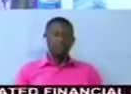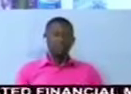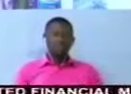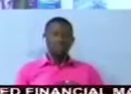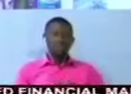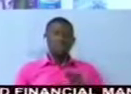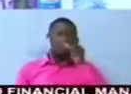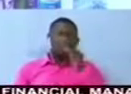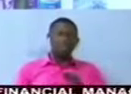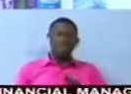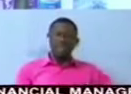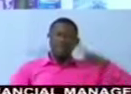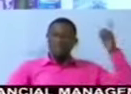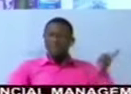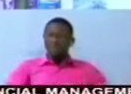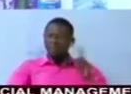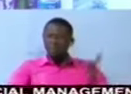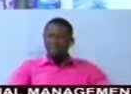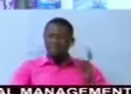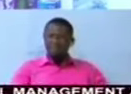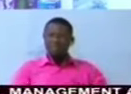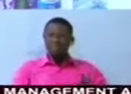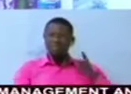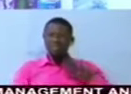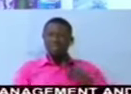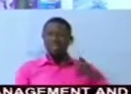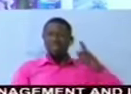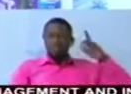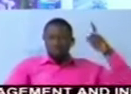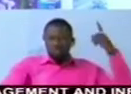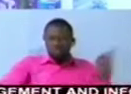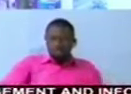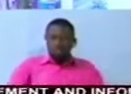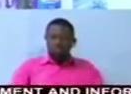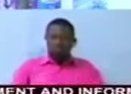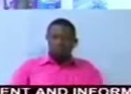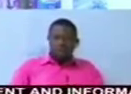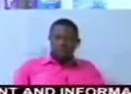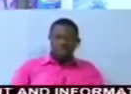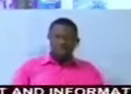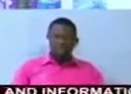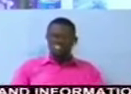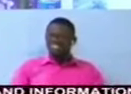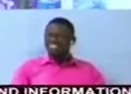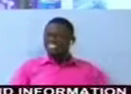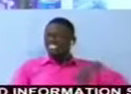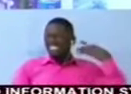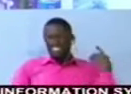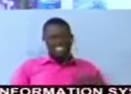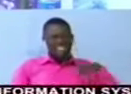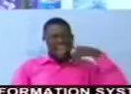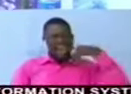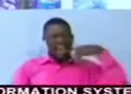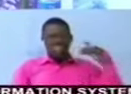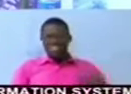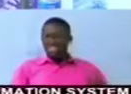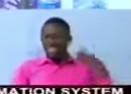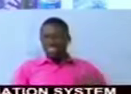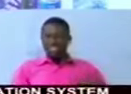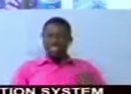was somebody whom you beat until he touched his private part. Bu metti sa. Very painful